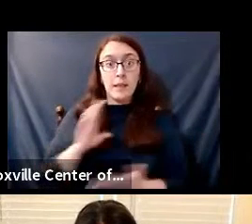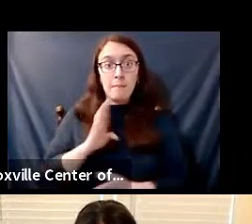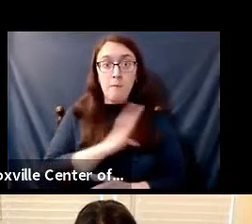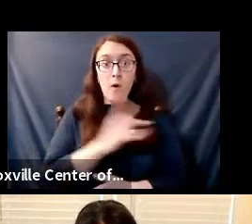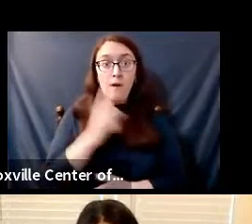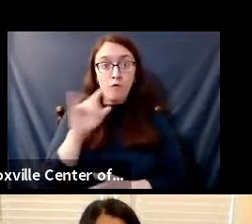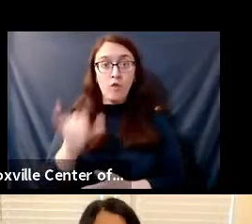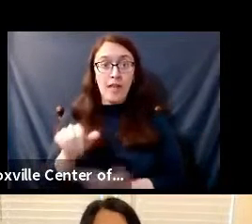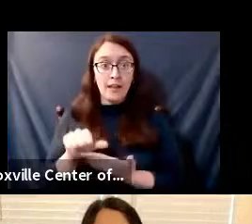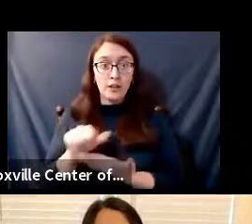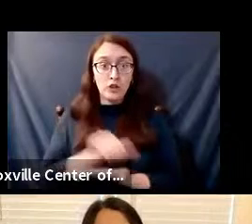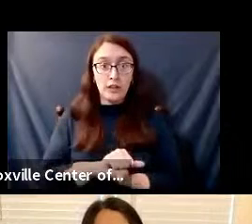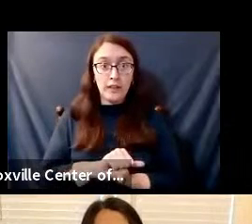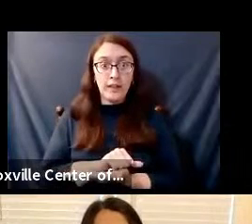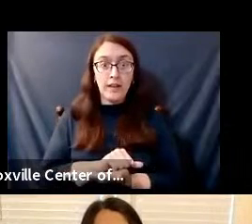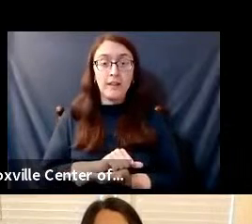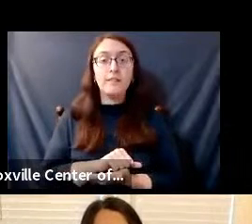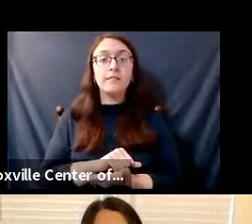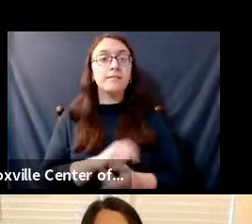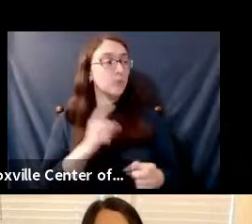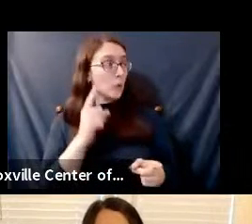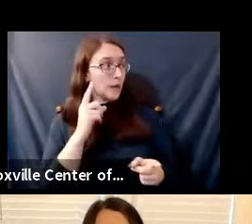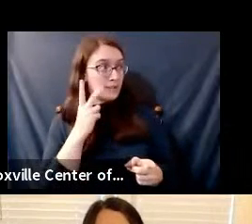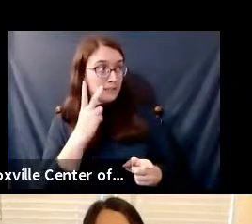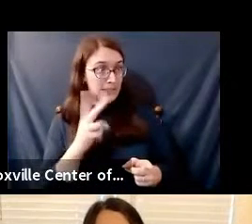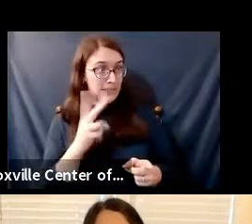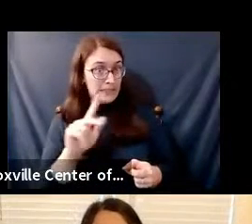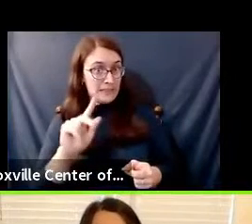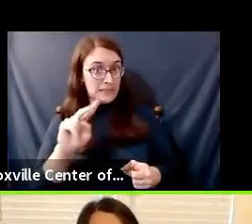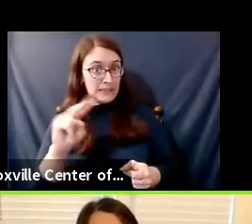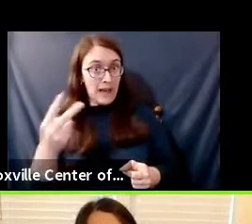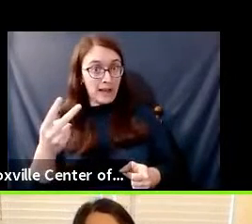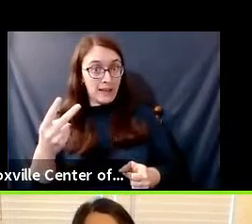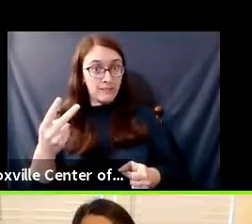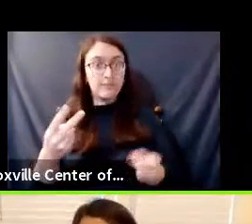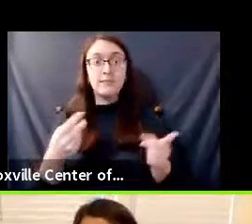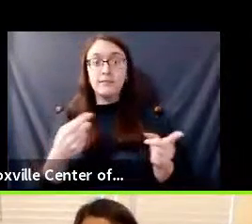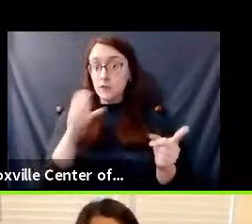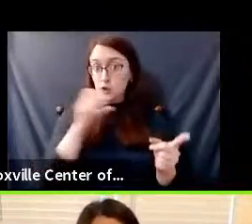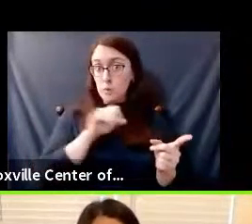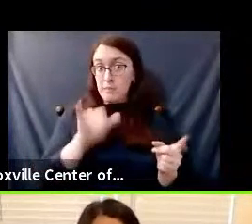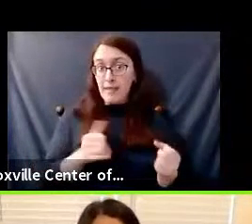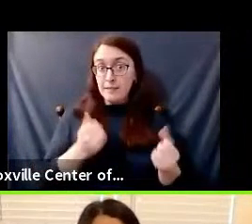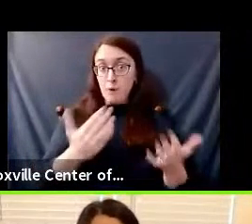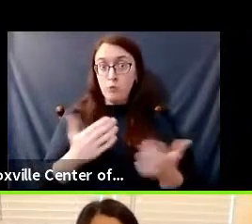Do I hear a second? I'm assuming that's a motion. Second.